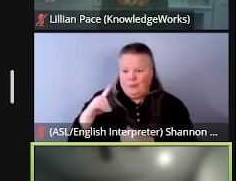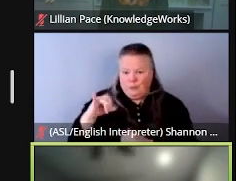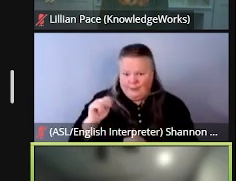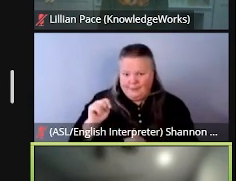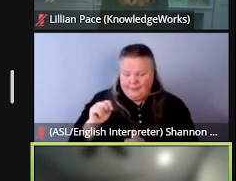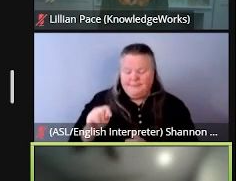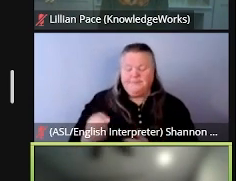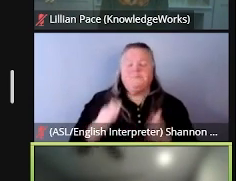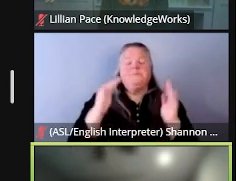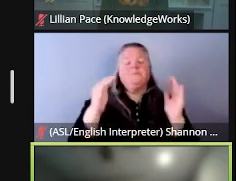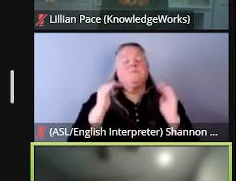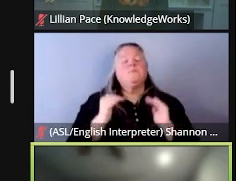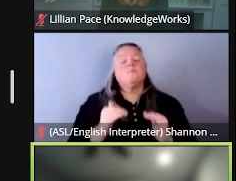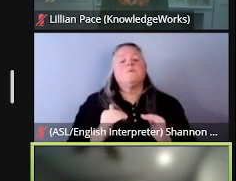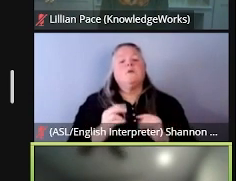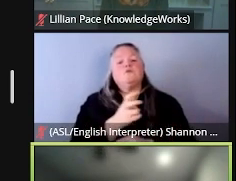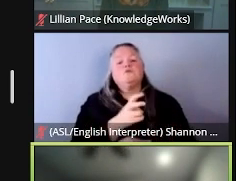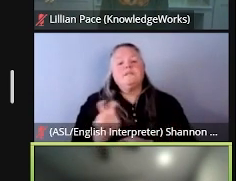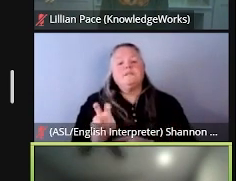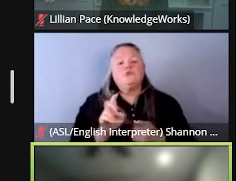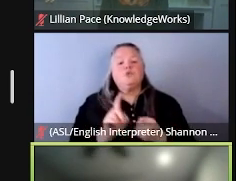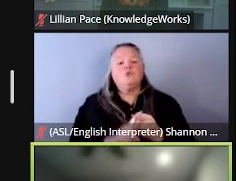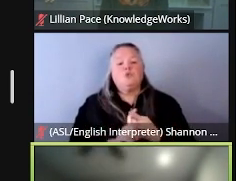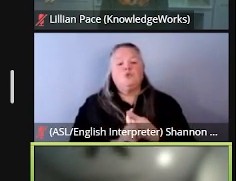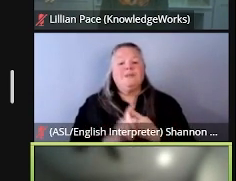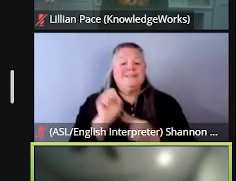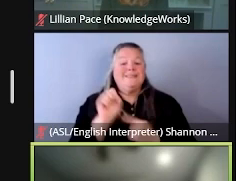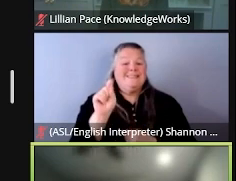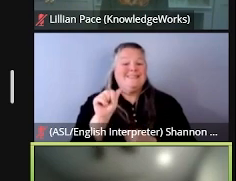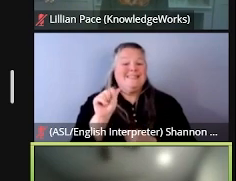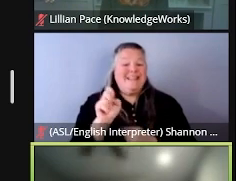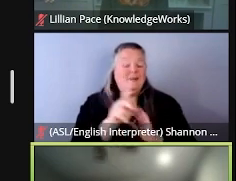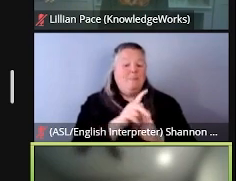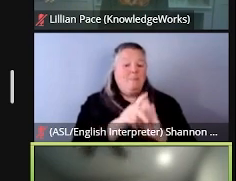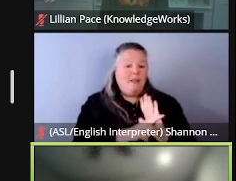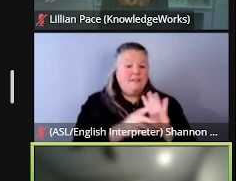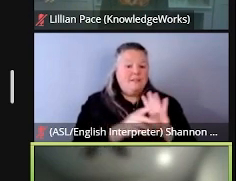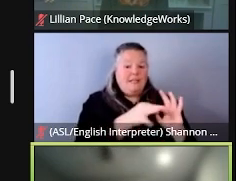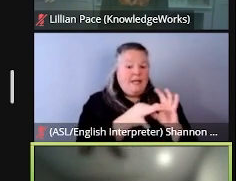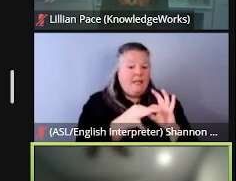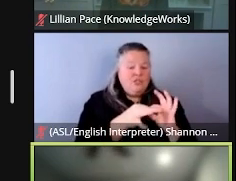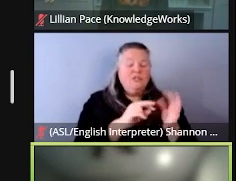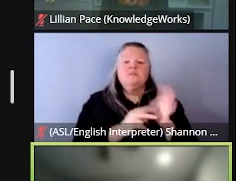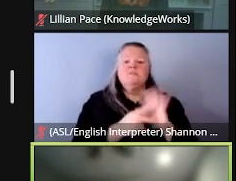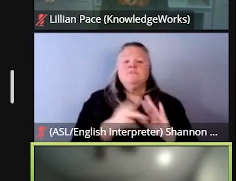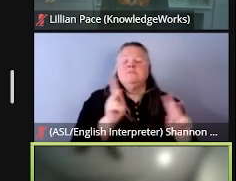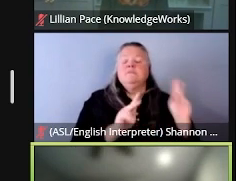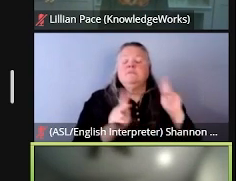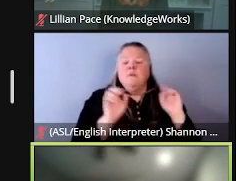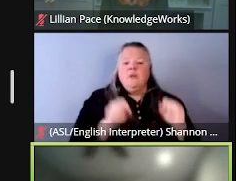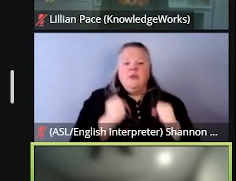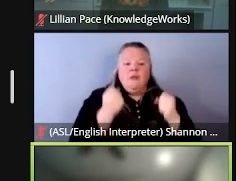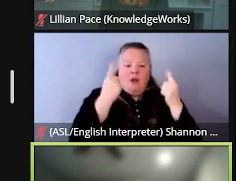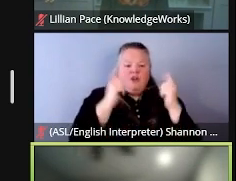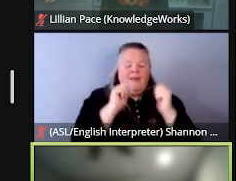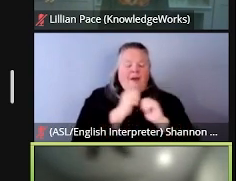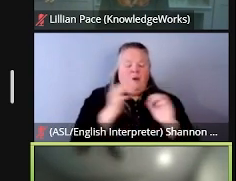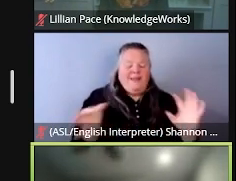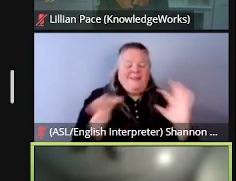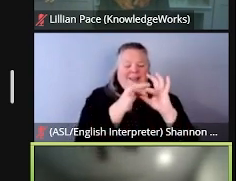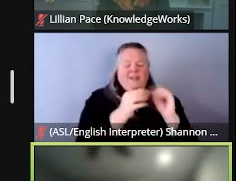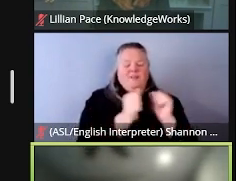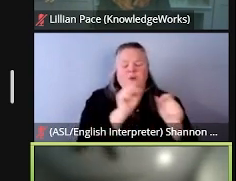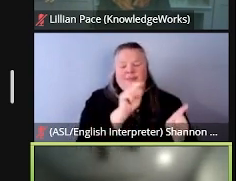We then transition into state policy connections so that folks can understand a bit more about what's already going